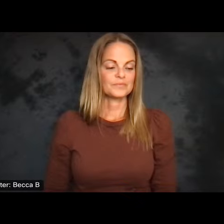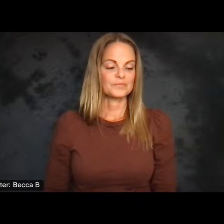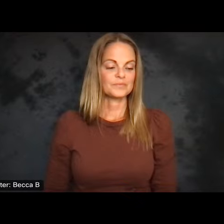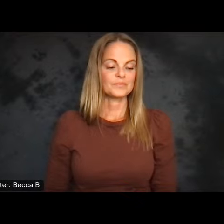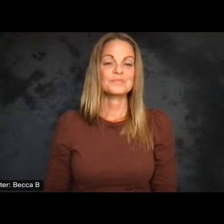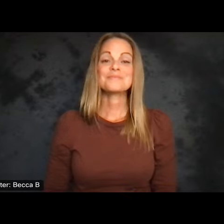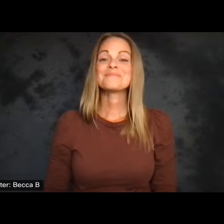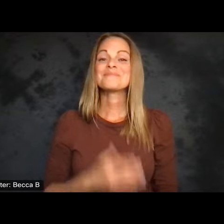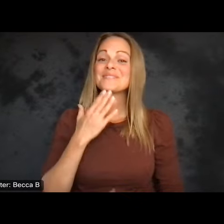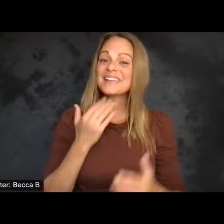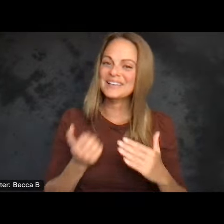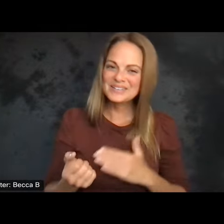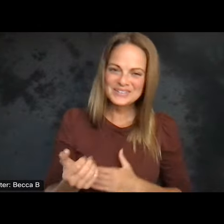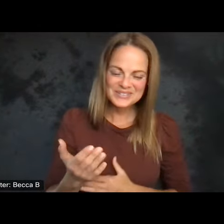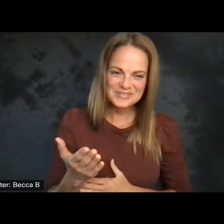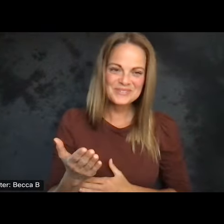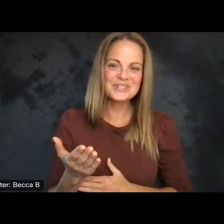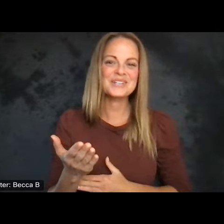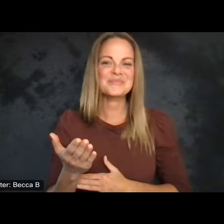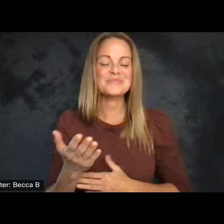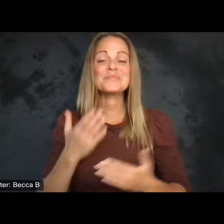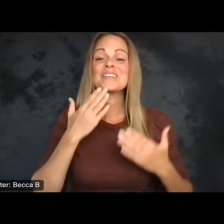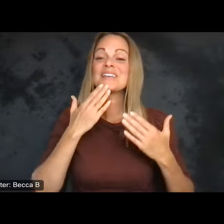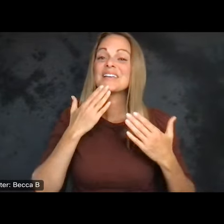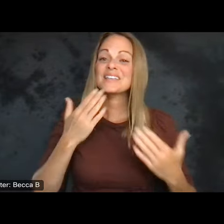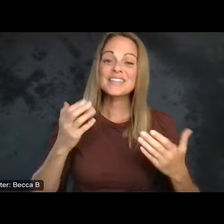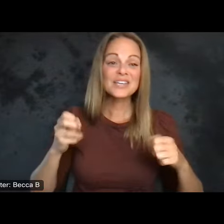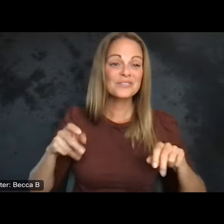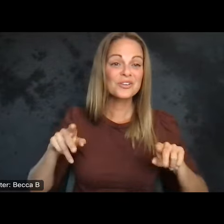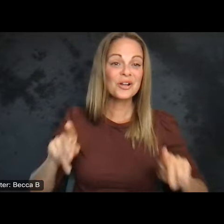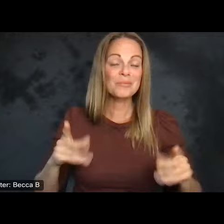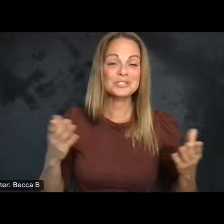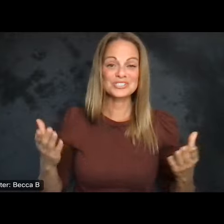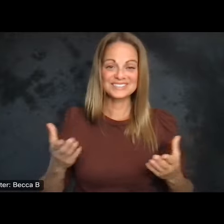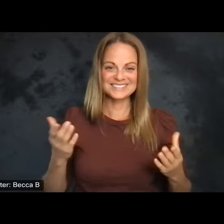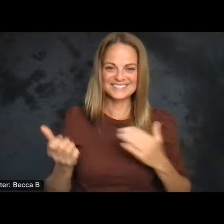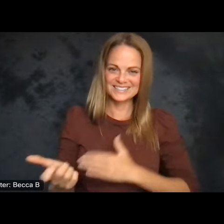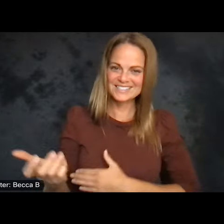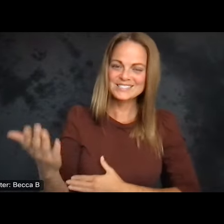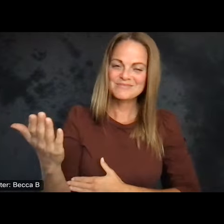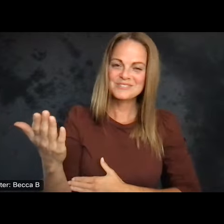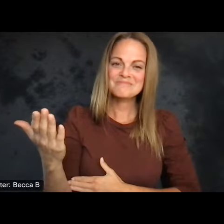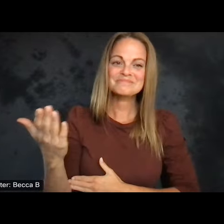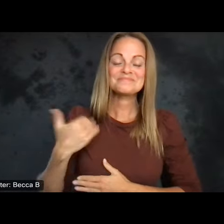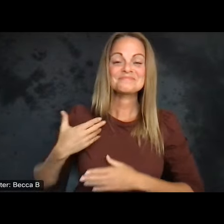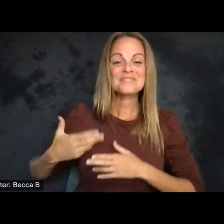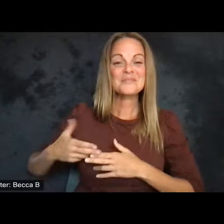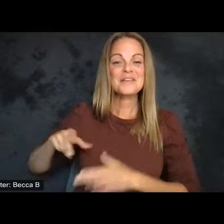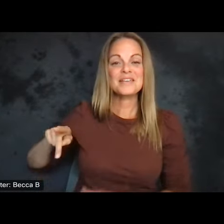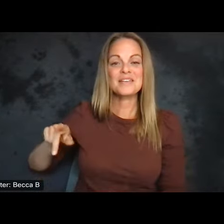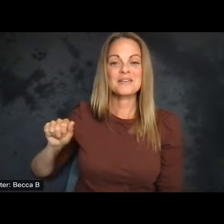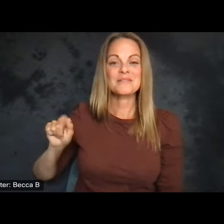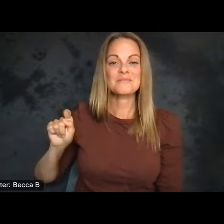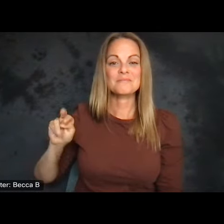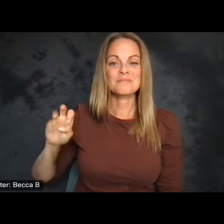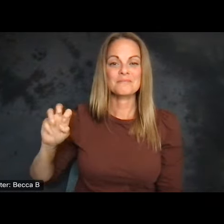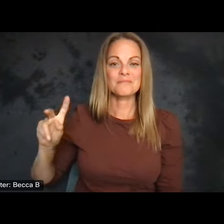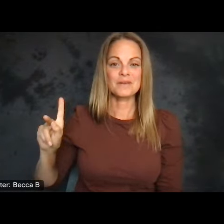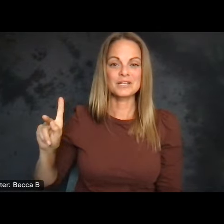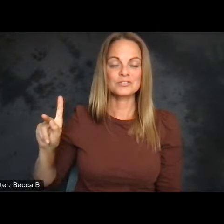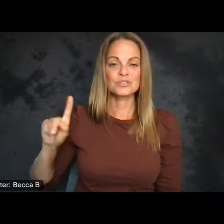Good morning, Chair. Thank you for the opportunity to be here before you this morning. My name is Patrick Zollner, the Executive Director